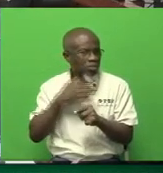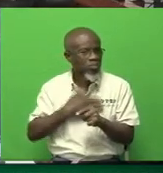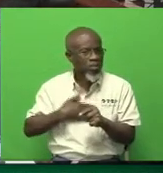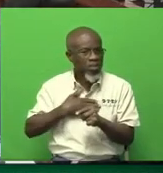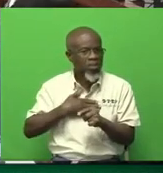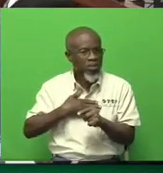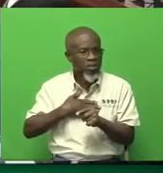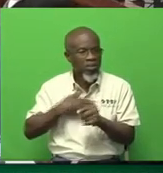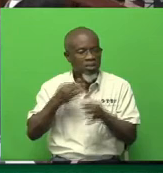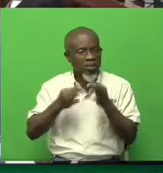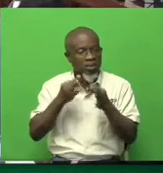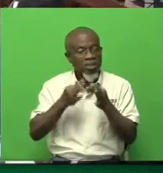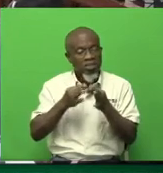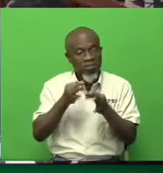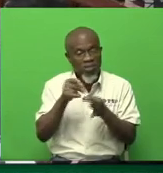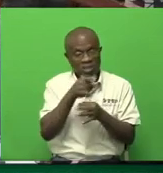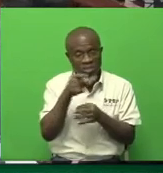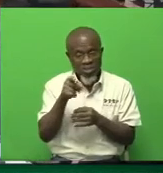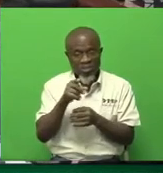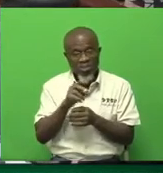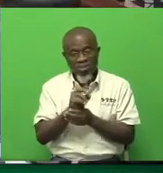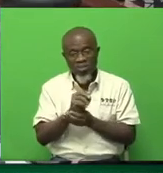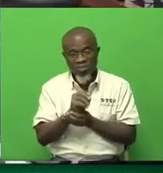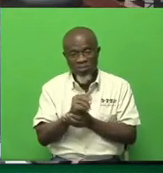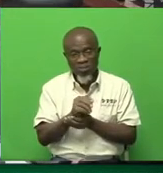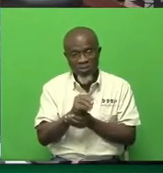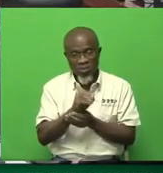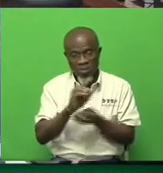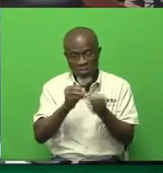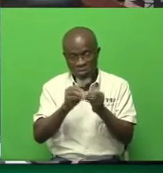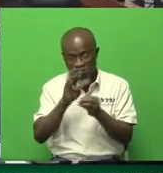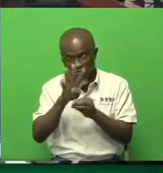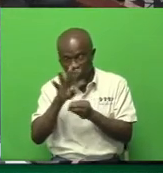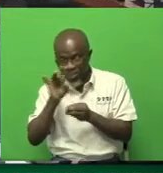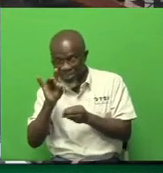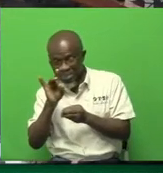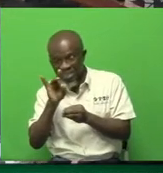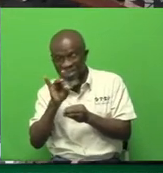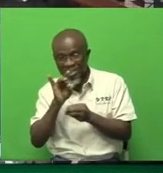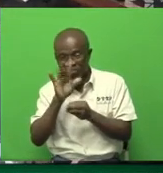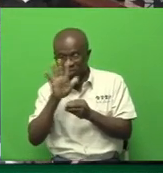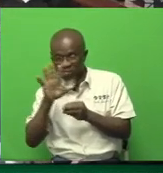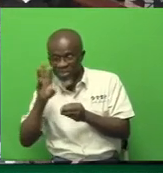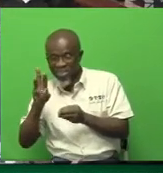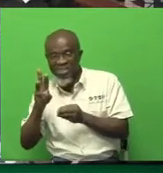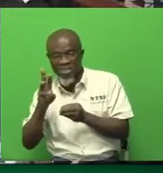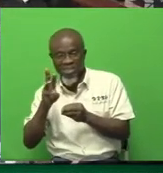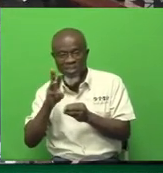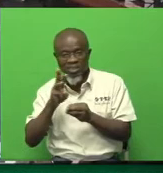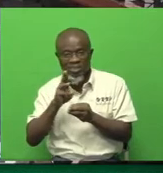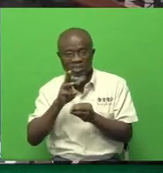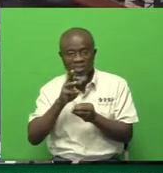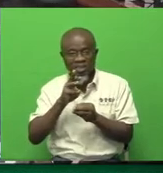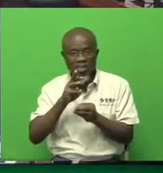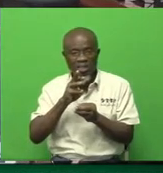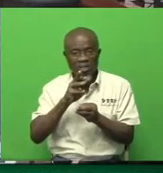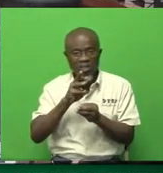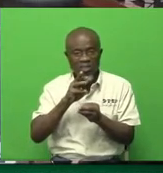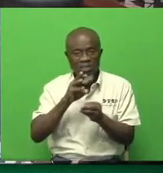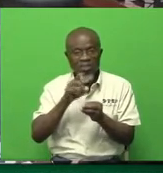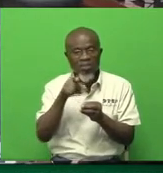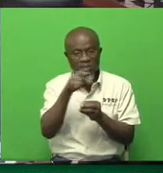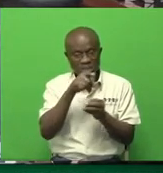standing over 48 four five and six in terms of okay yeah